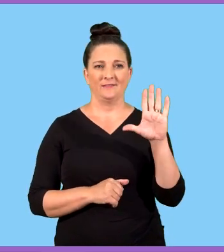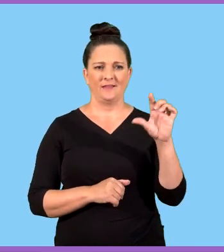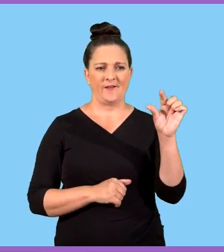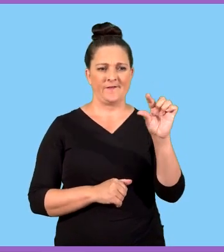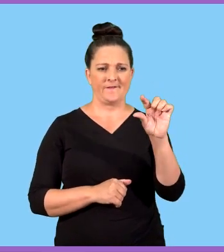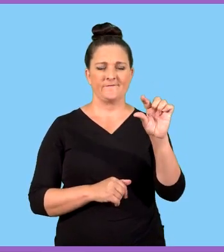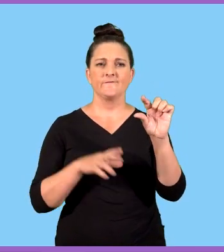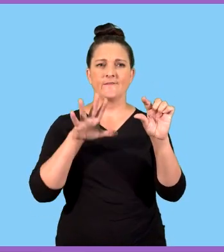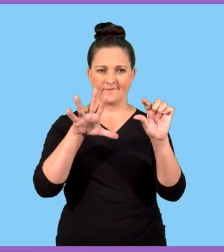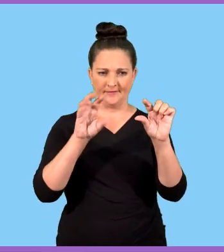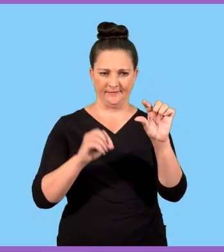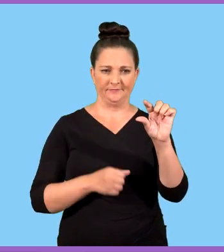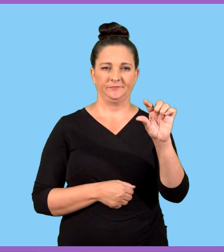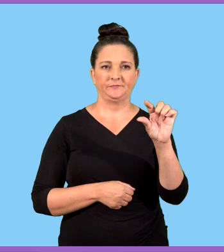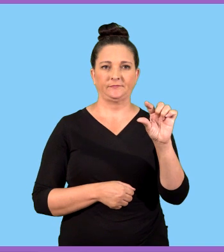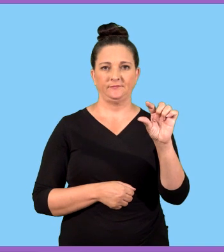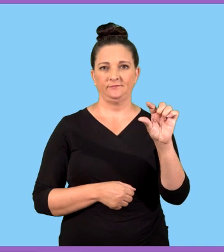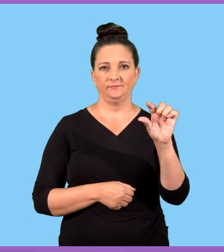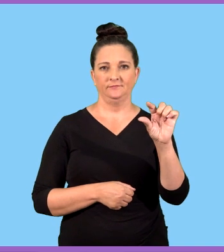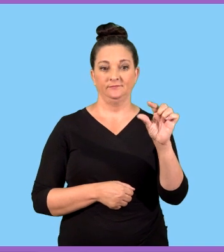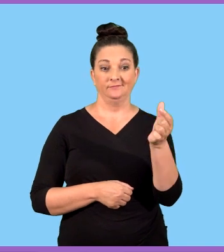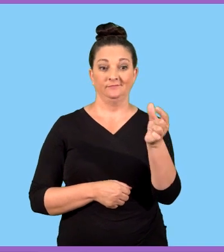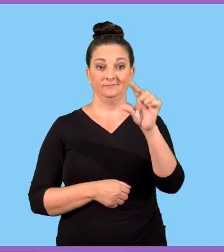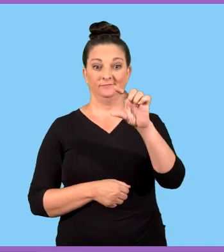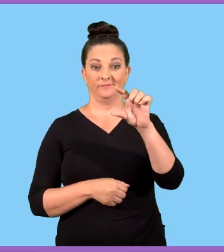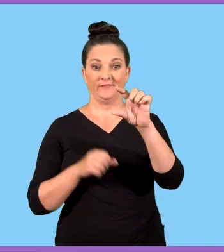Then we get 50,